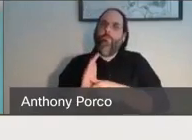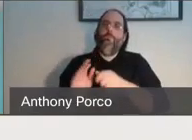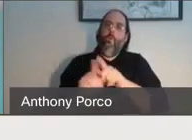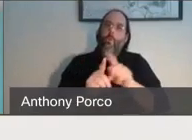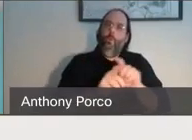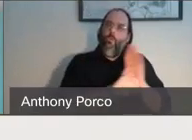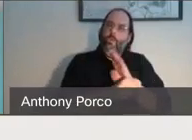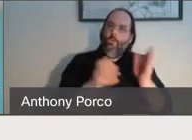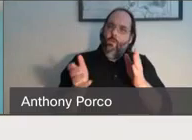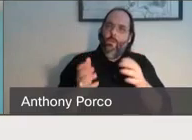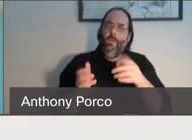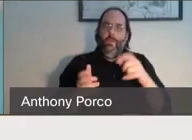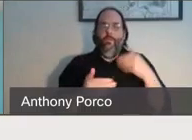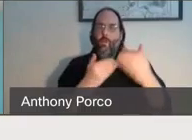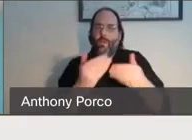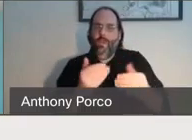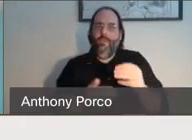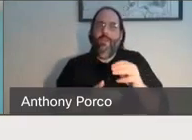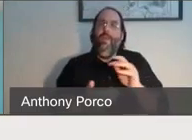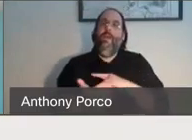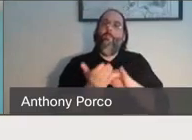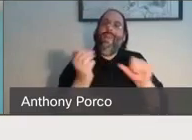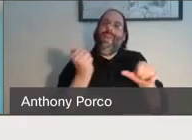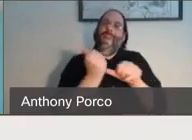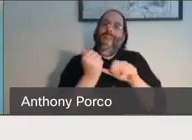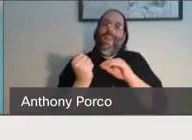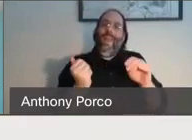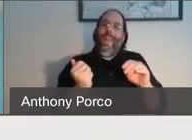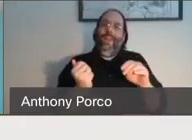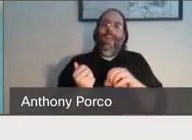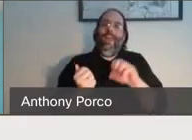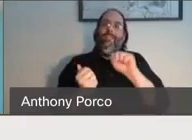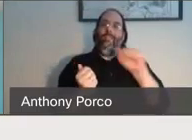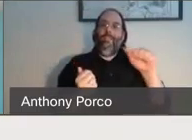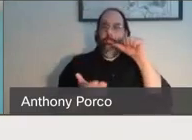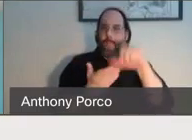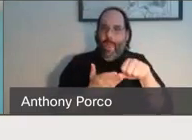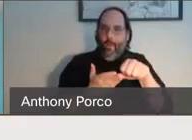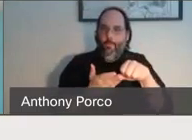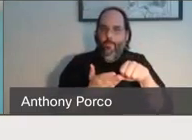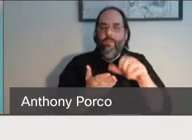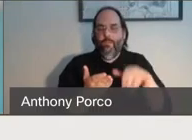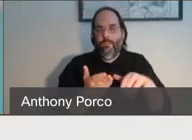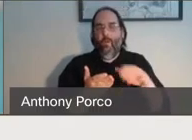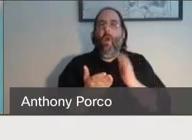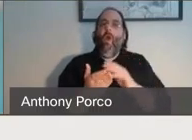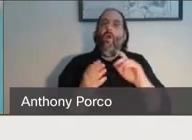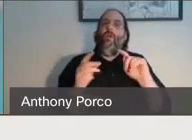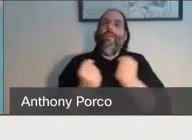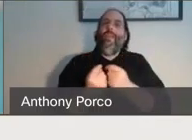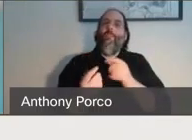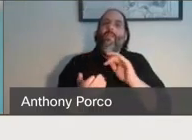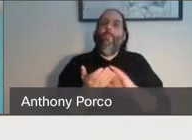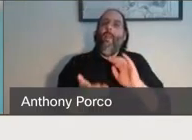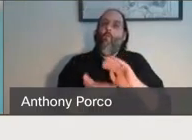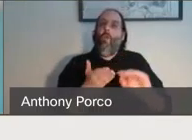for processing Medicaid and Social Security mail. So our team at the Medical Waiver Unit can also update the